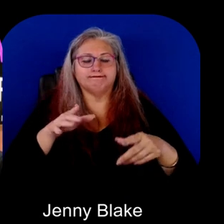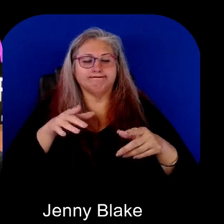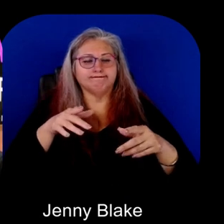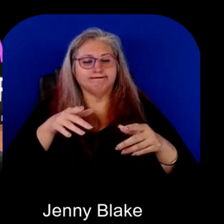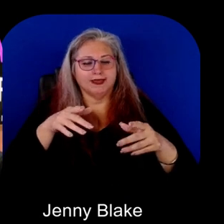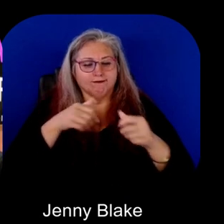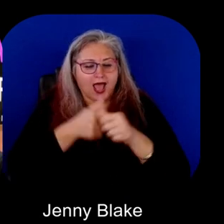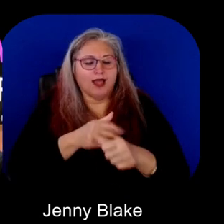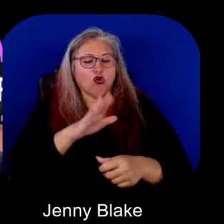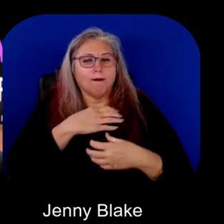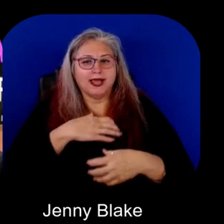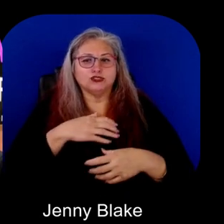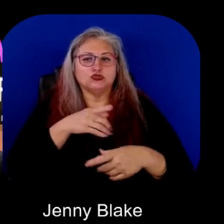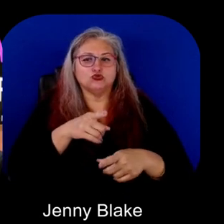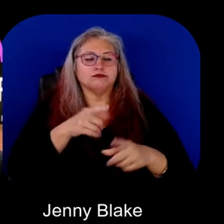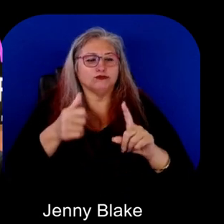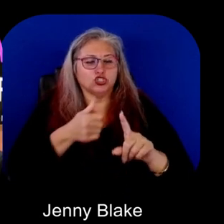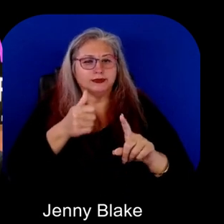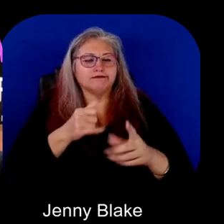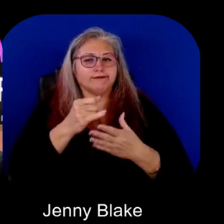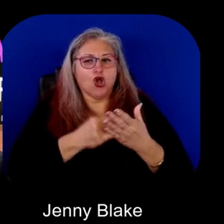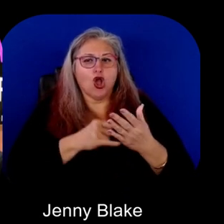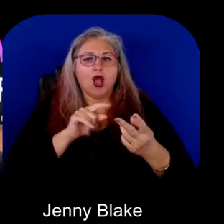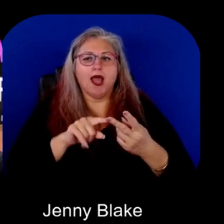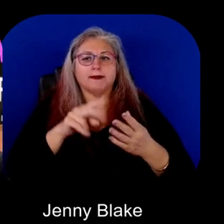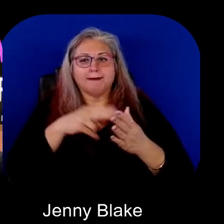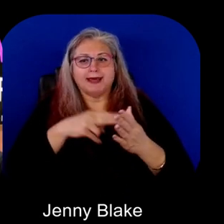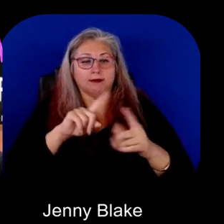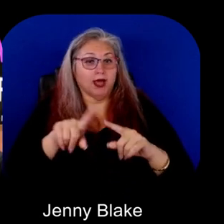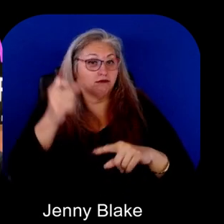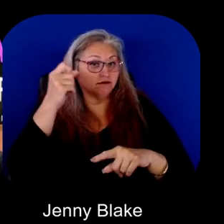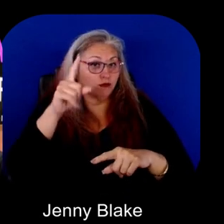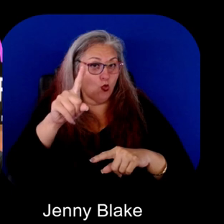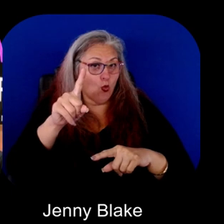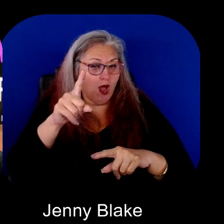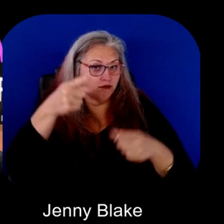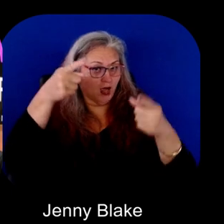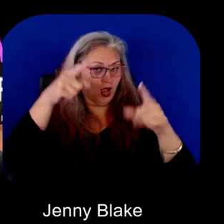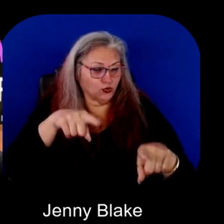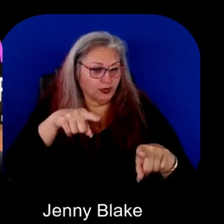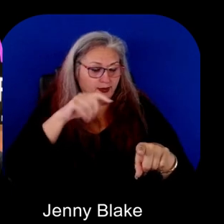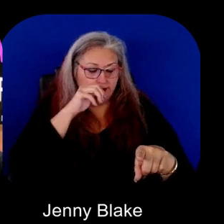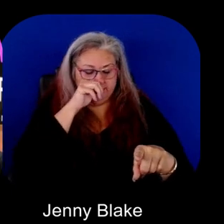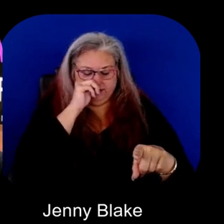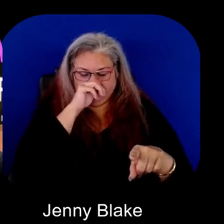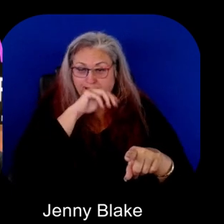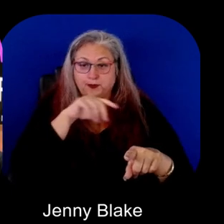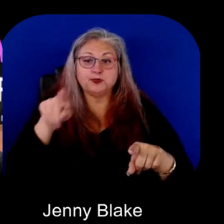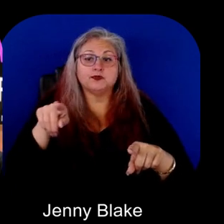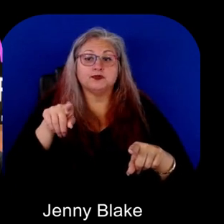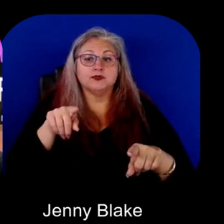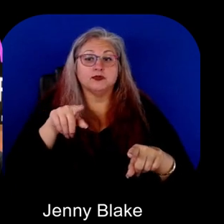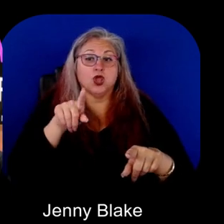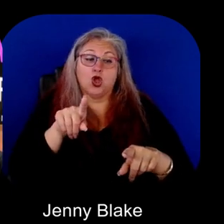her passion, let her pursue her passion in arts, in painting, in drawing, as on one condition,